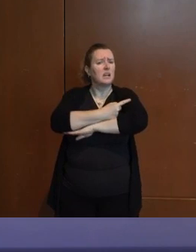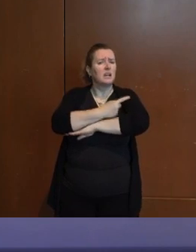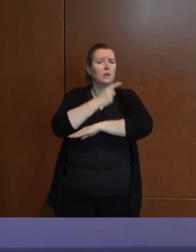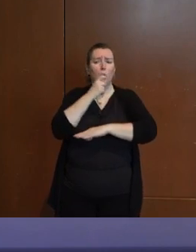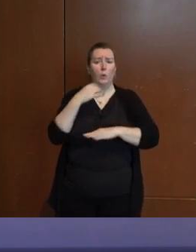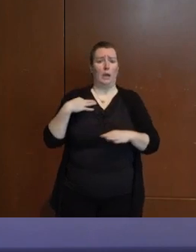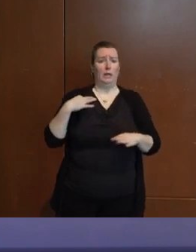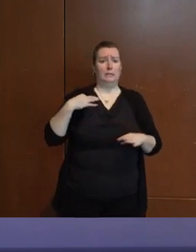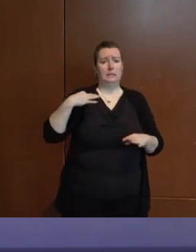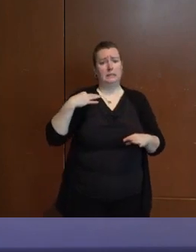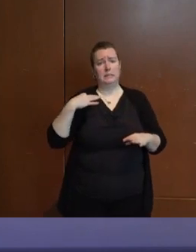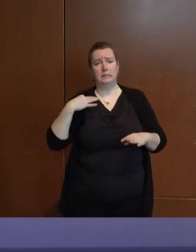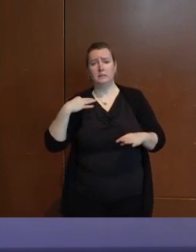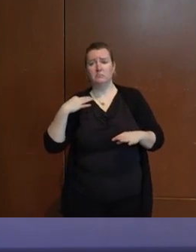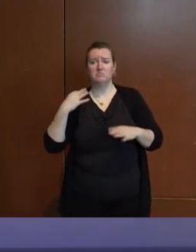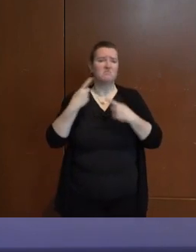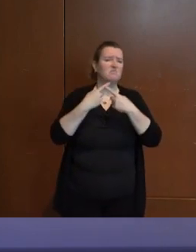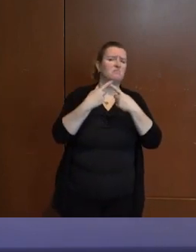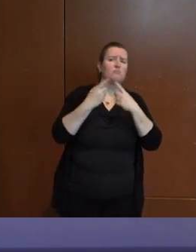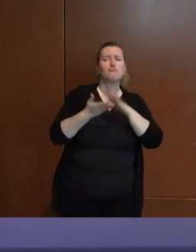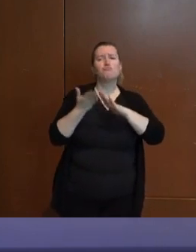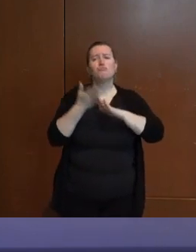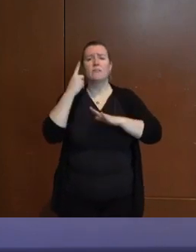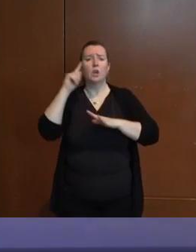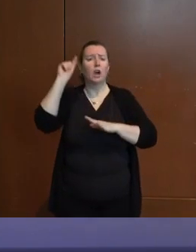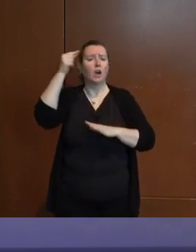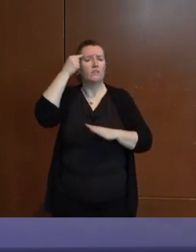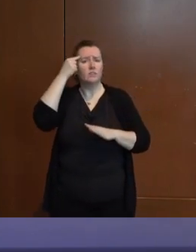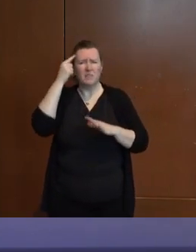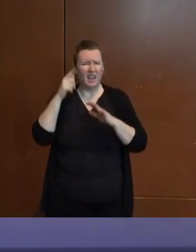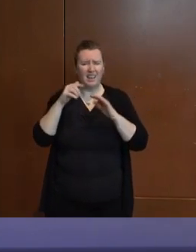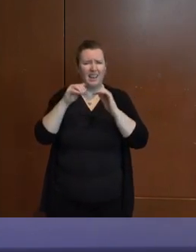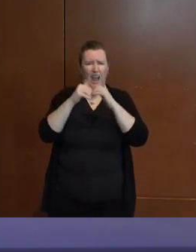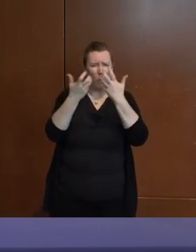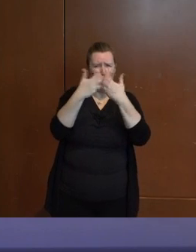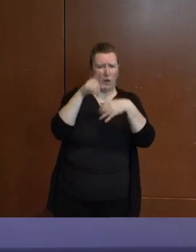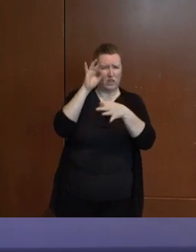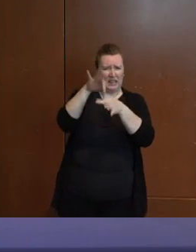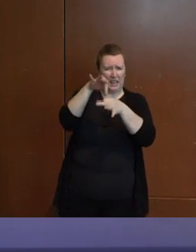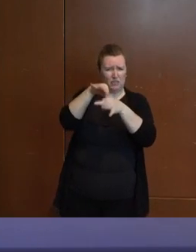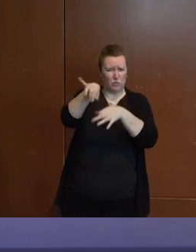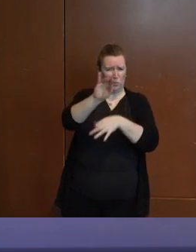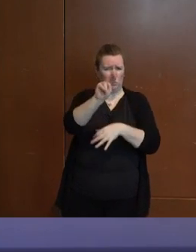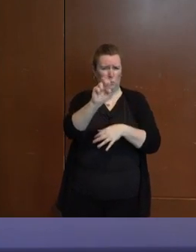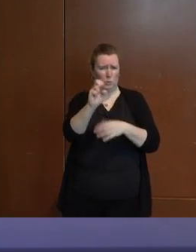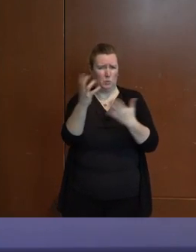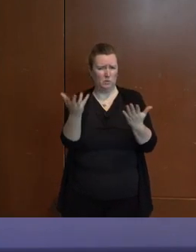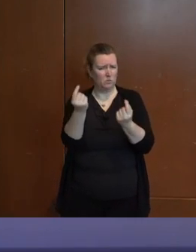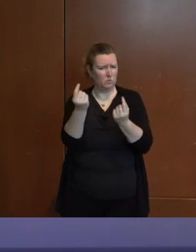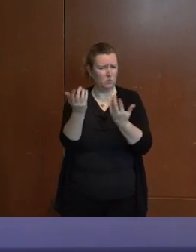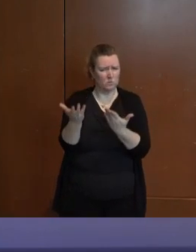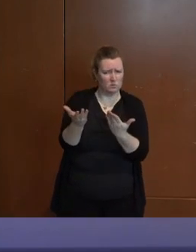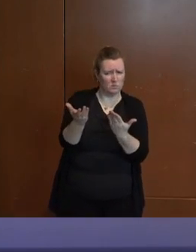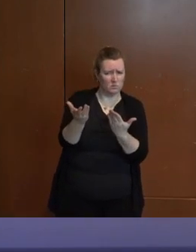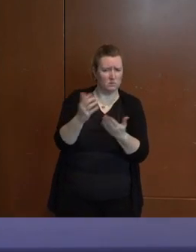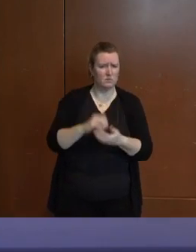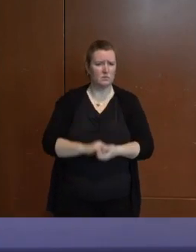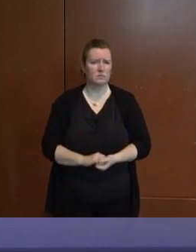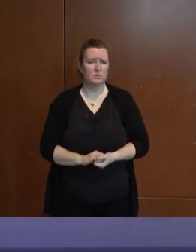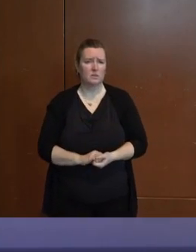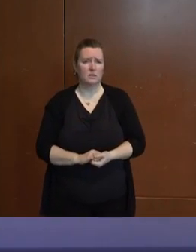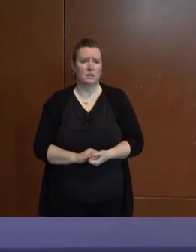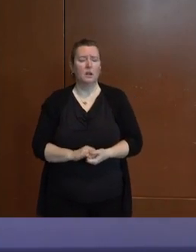And it also seems like you've been a little bit less willing to criticize the president recently. Is there any concern on your part that doing